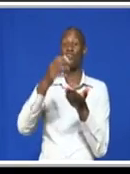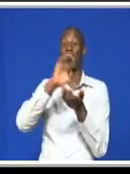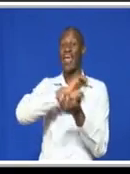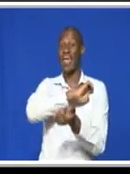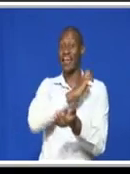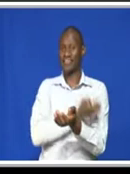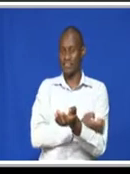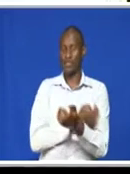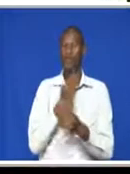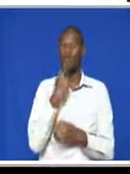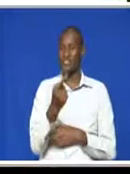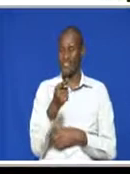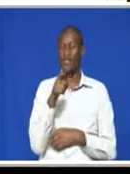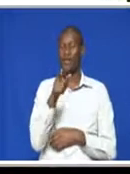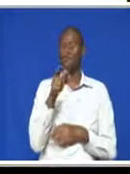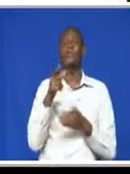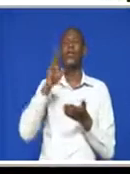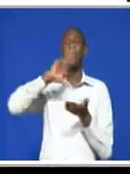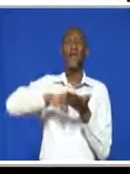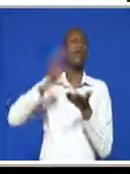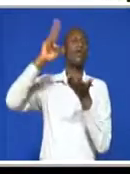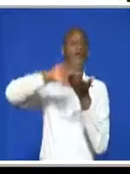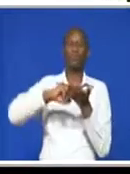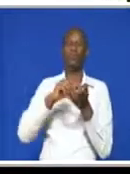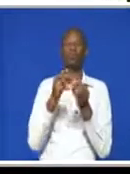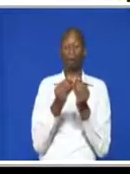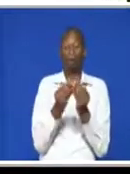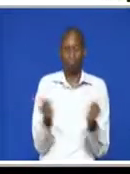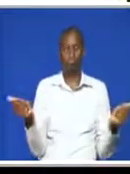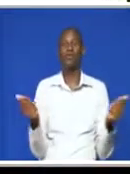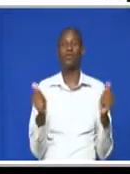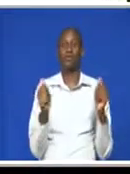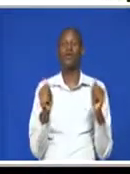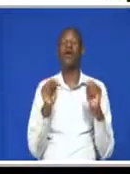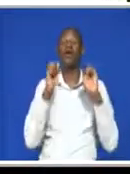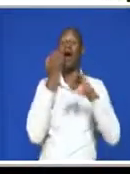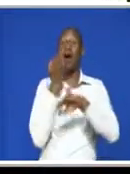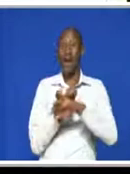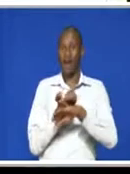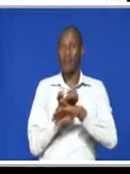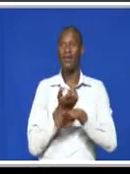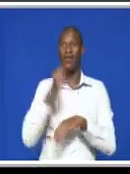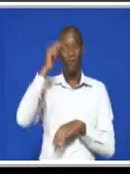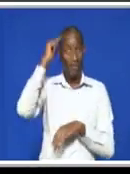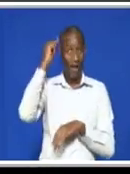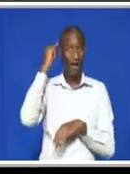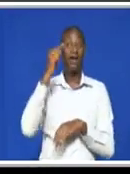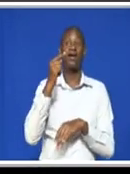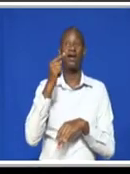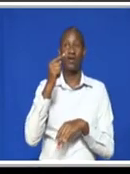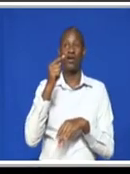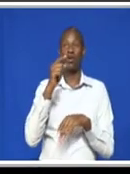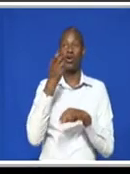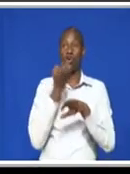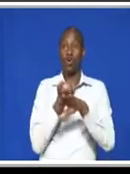we are saying it is non-renewable because it is exhaustible. It is a hard and black rock formed from the decay